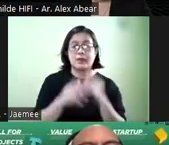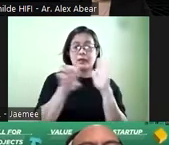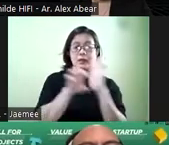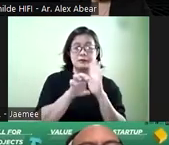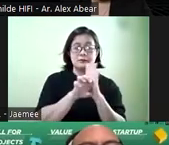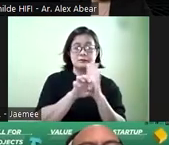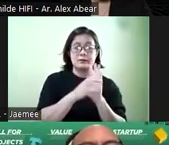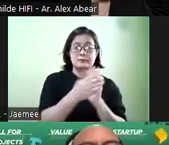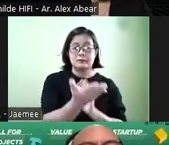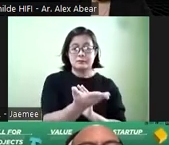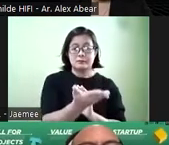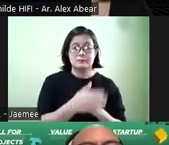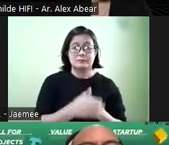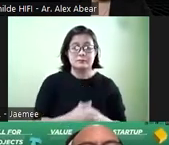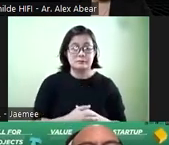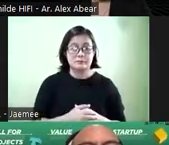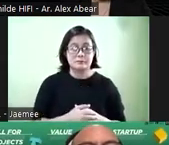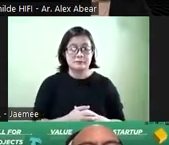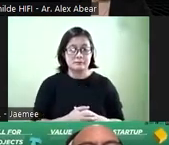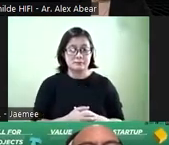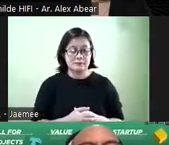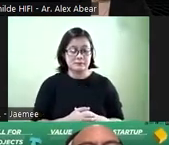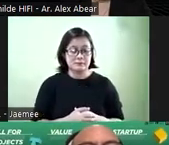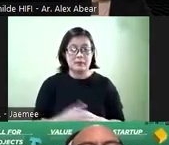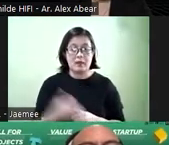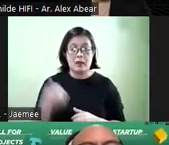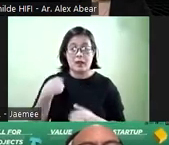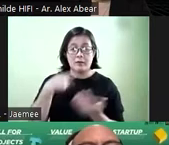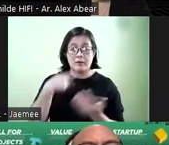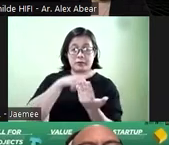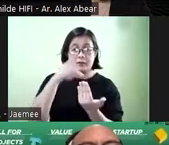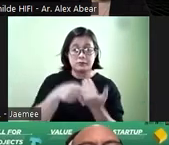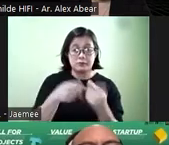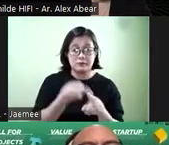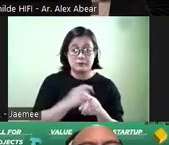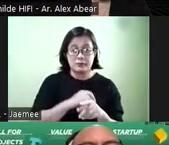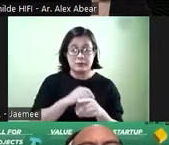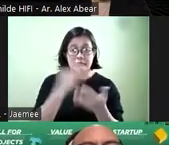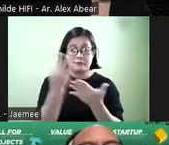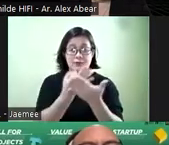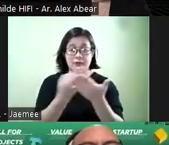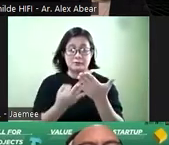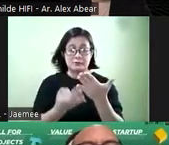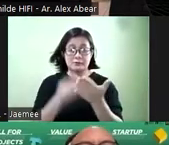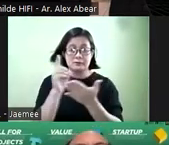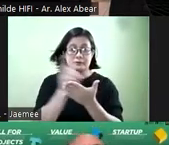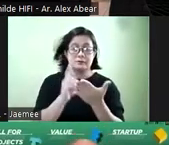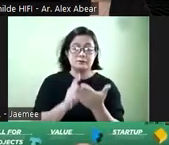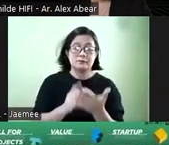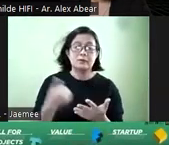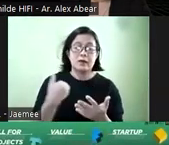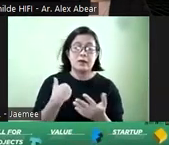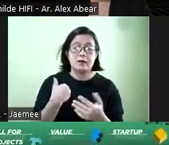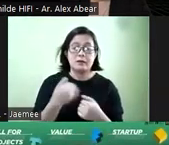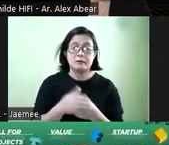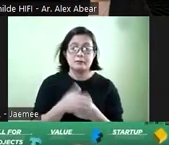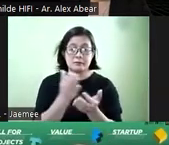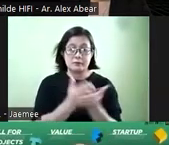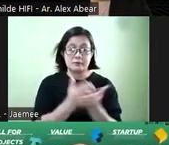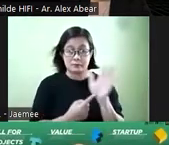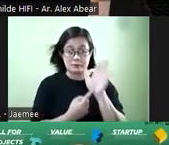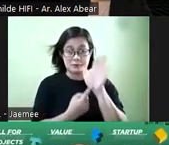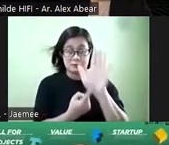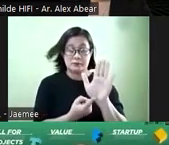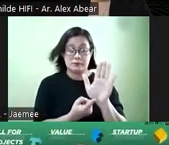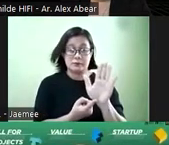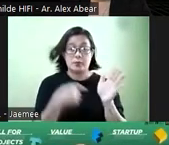just a prototype. What we have here are projects from fashion design and merchandising. We just featured some of the names